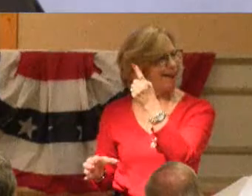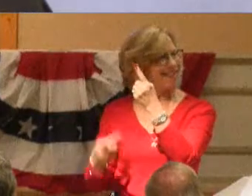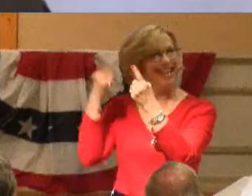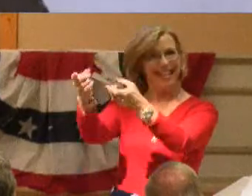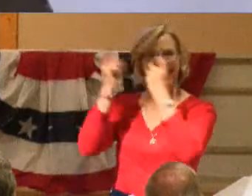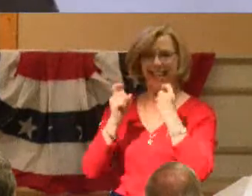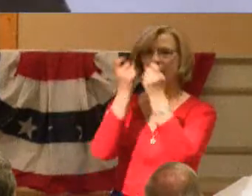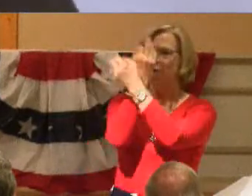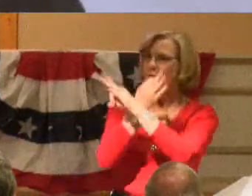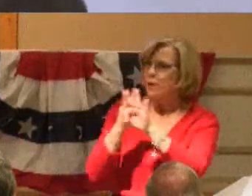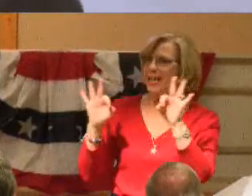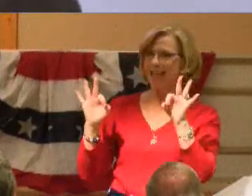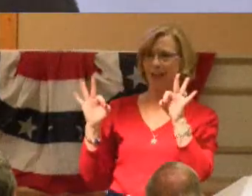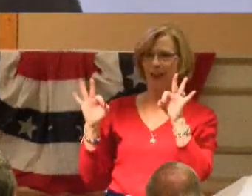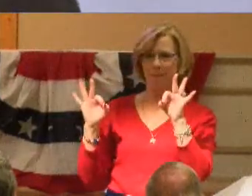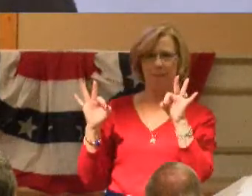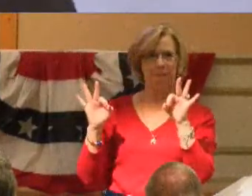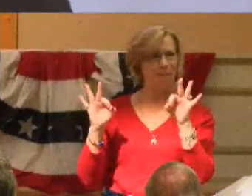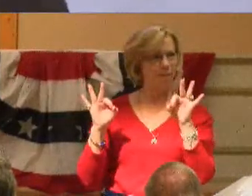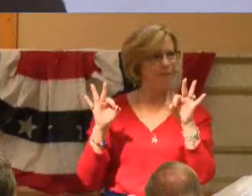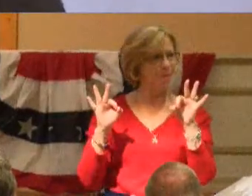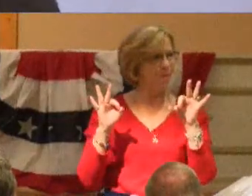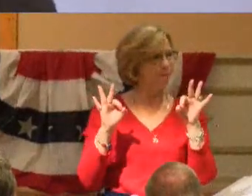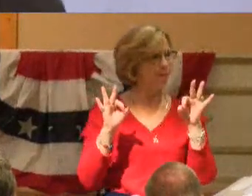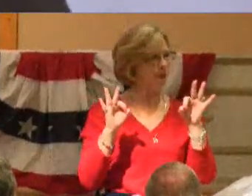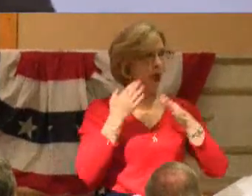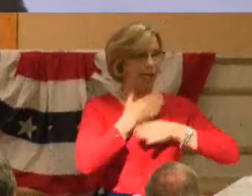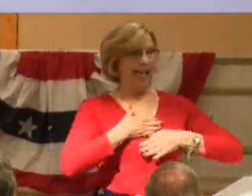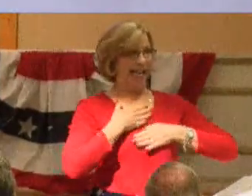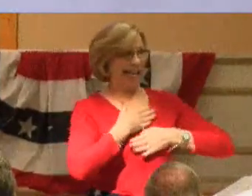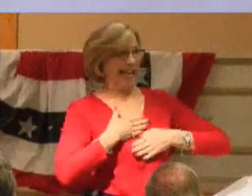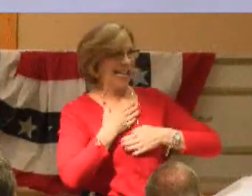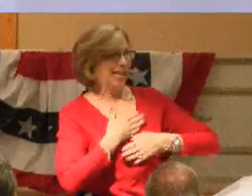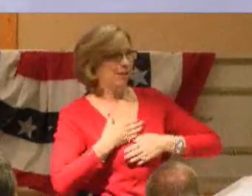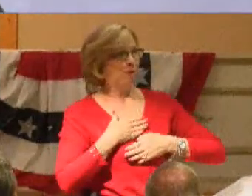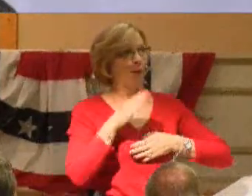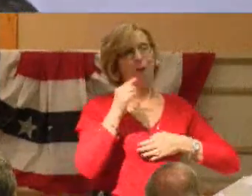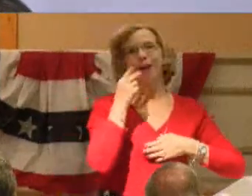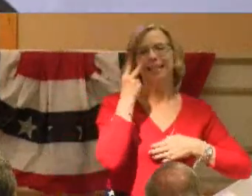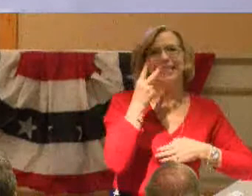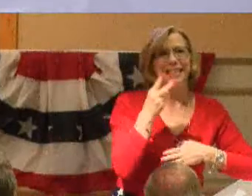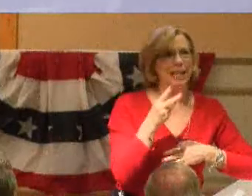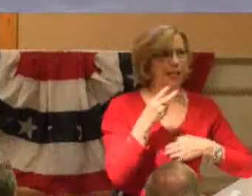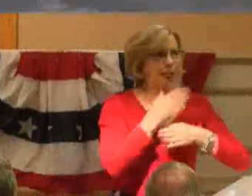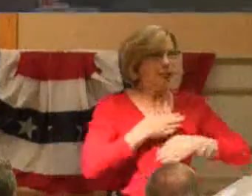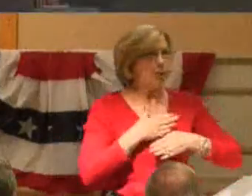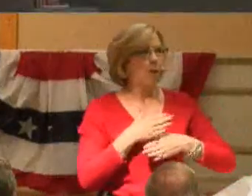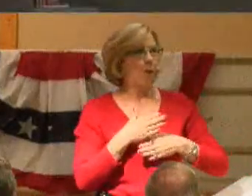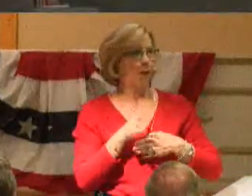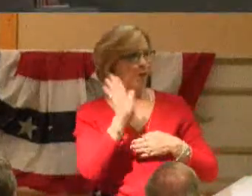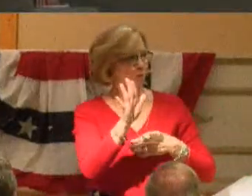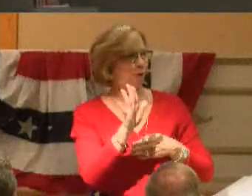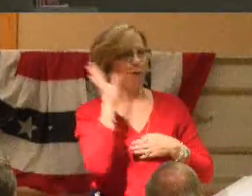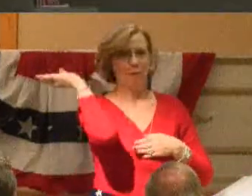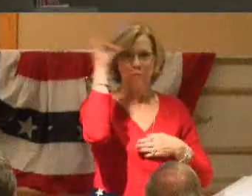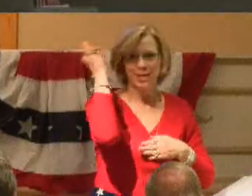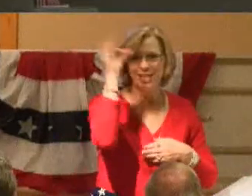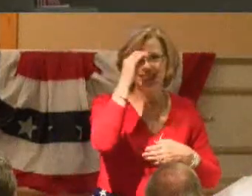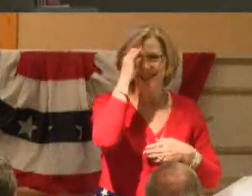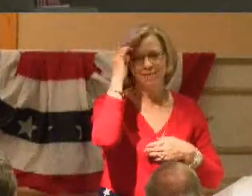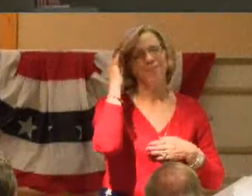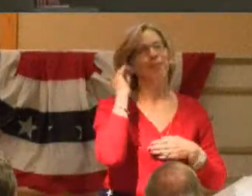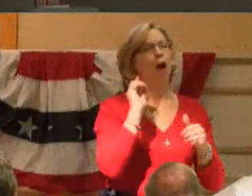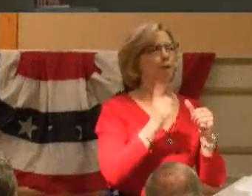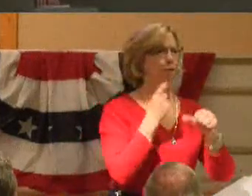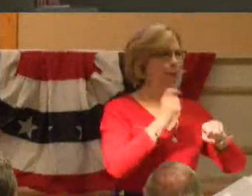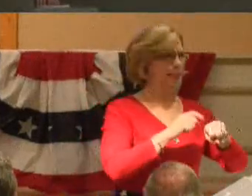freedom. Someone said today, we're really looking forward to hearing you speak again. We really enjoyed you last time. I said, well, you know, the first time